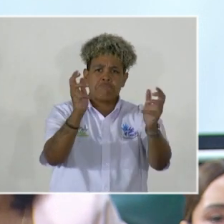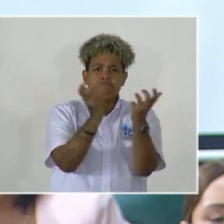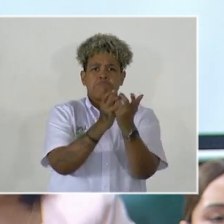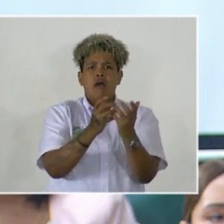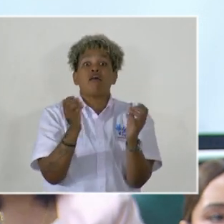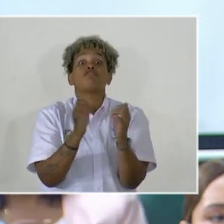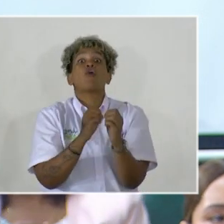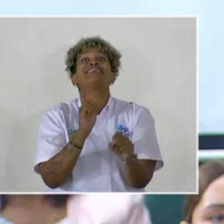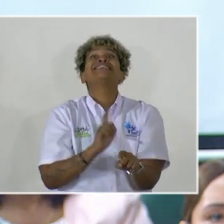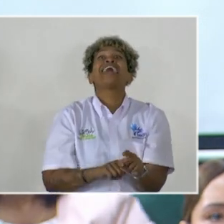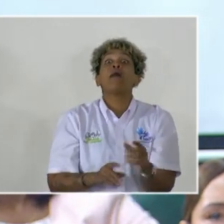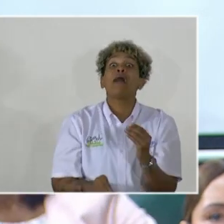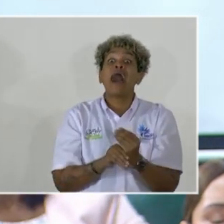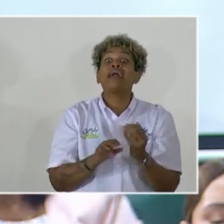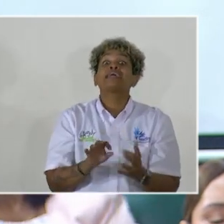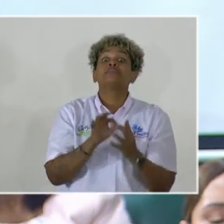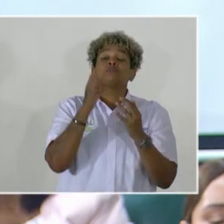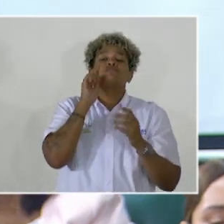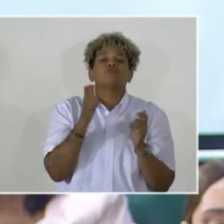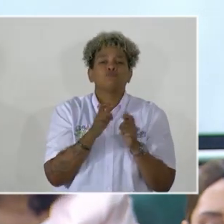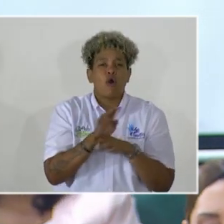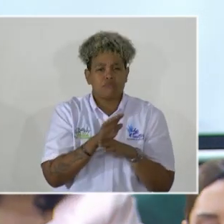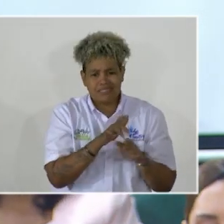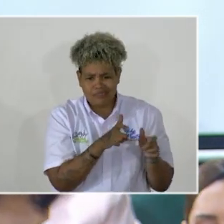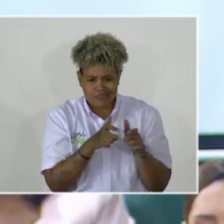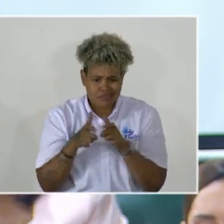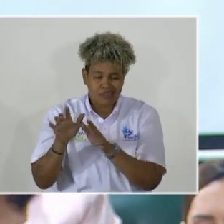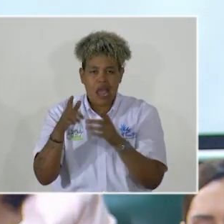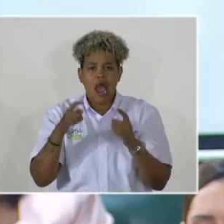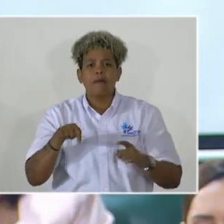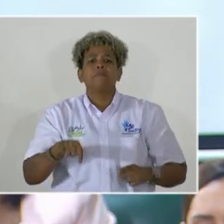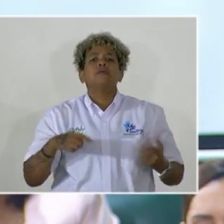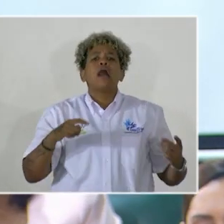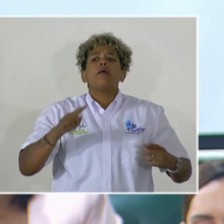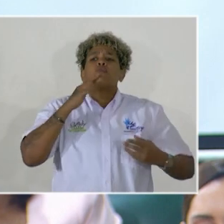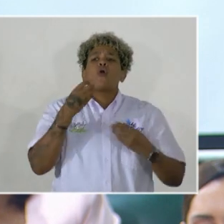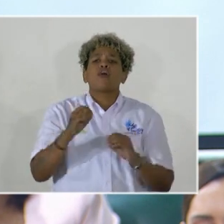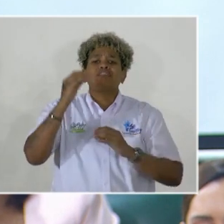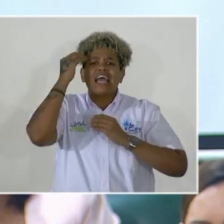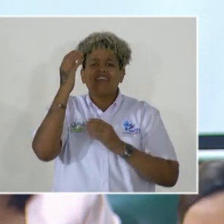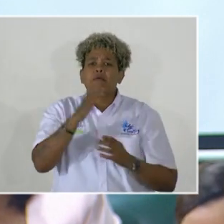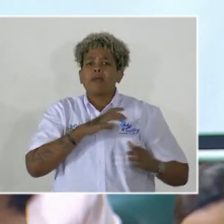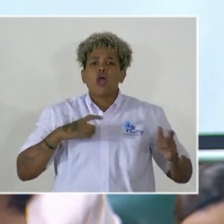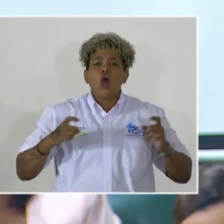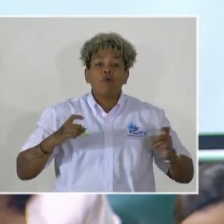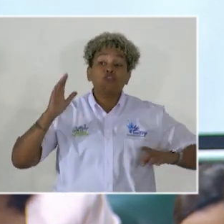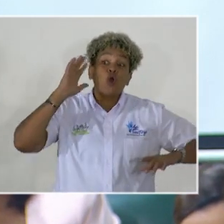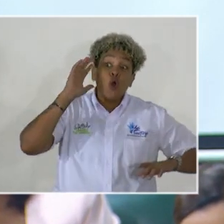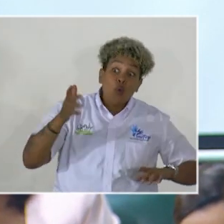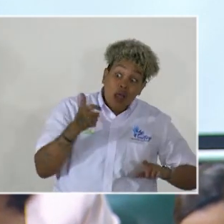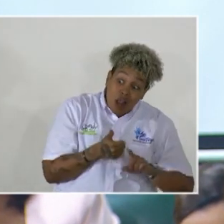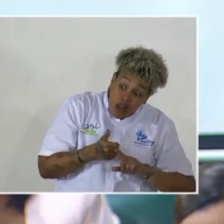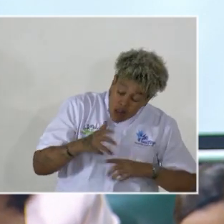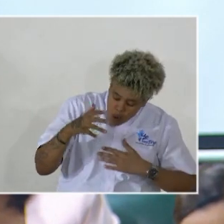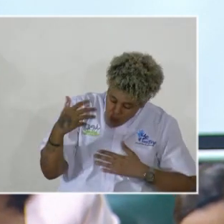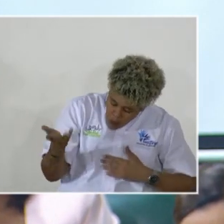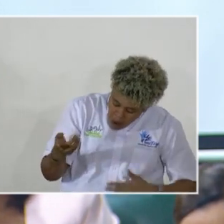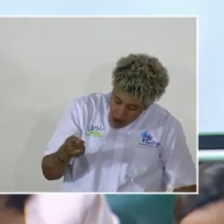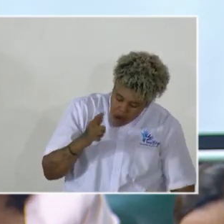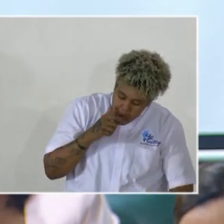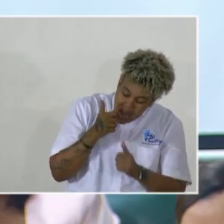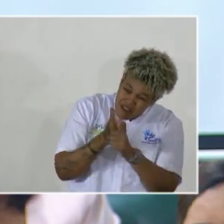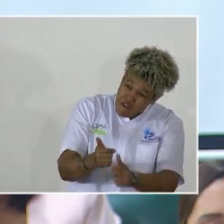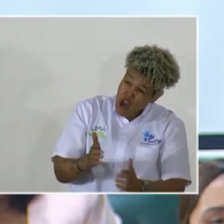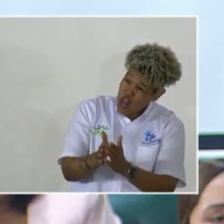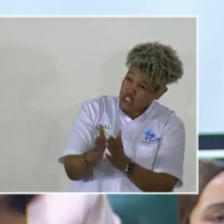further time, especially for MSMEs. To this end, the Office of the Information Commissioner will be following